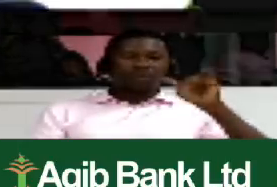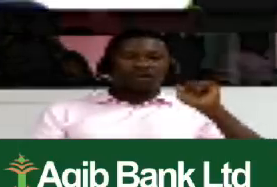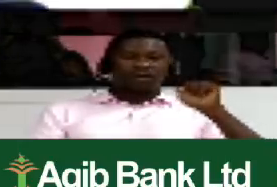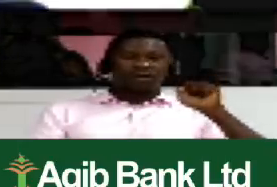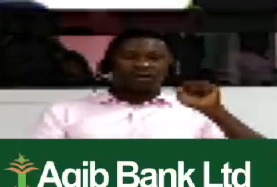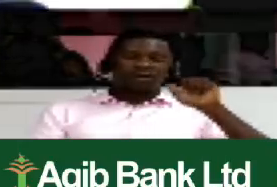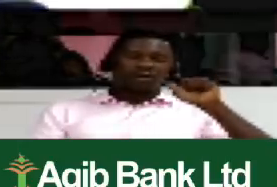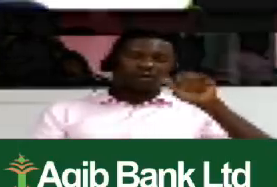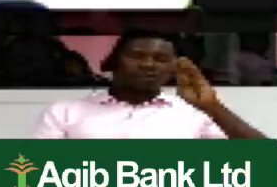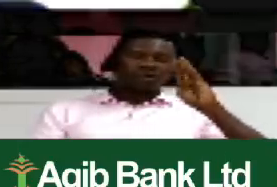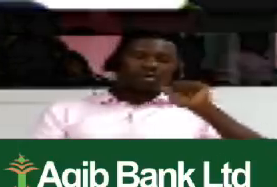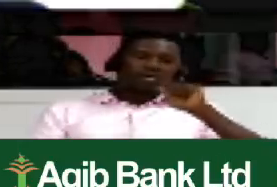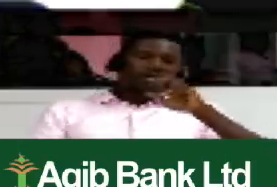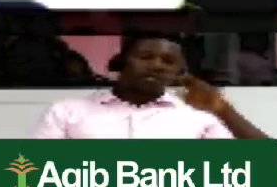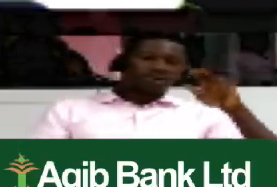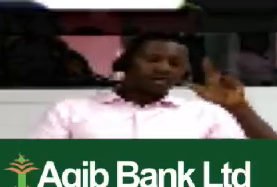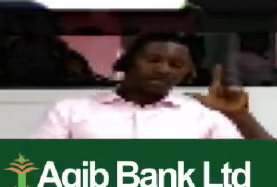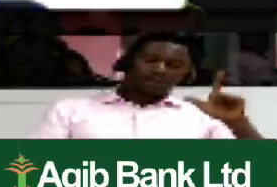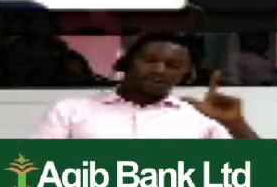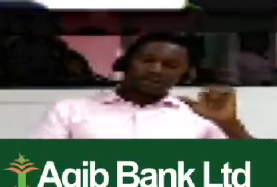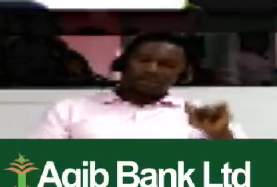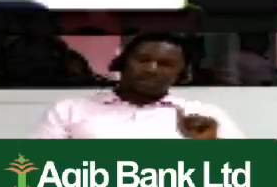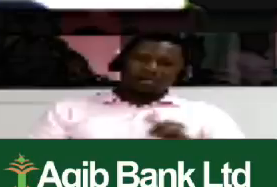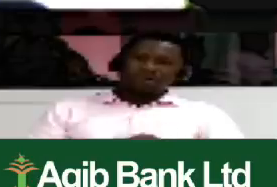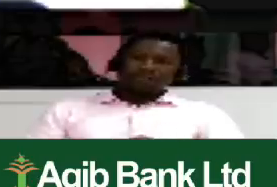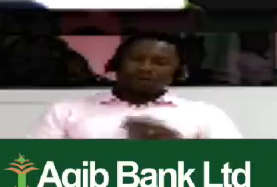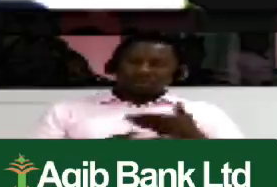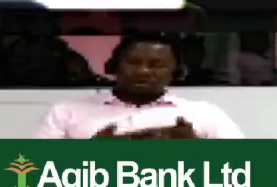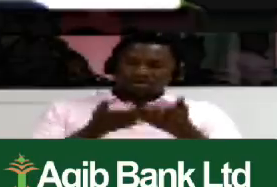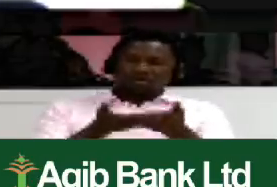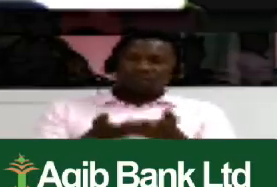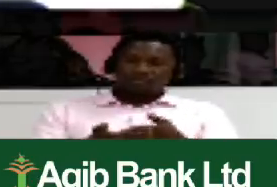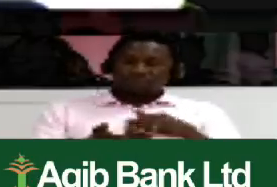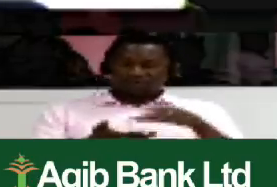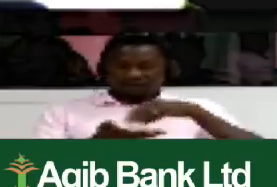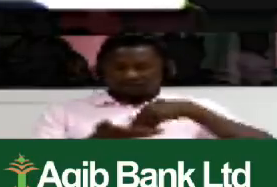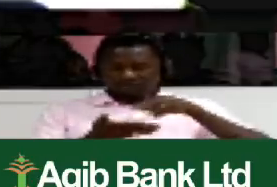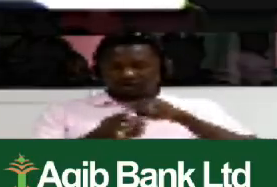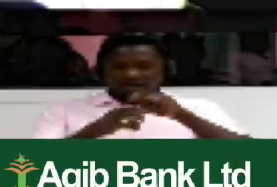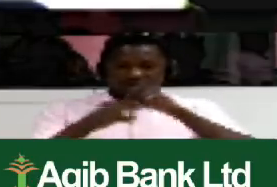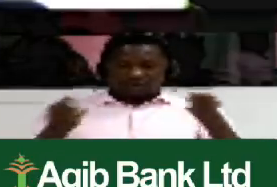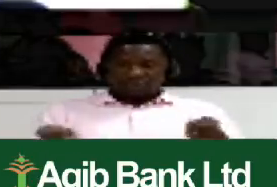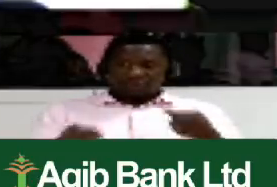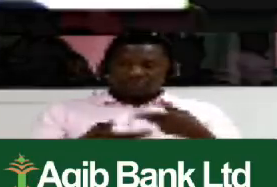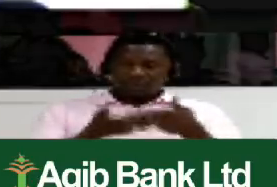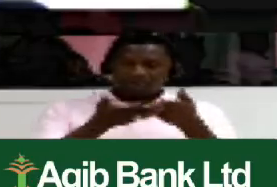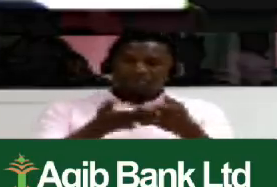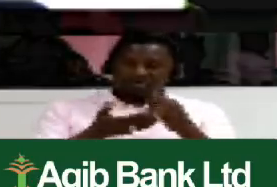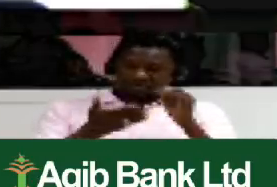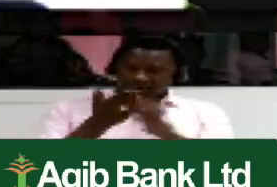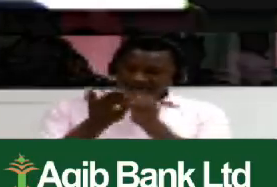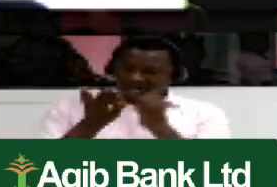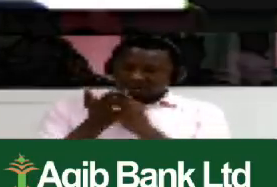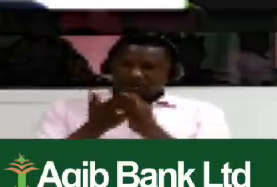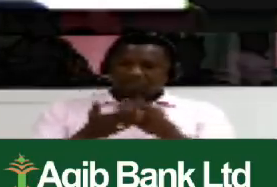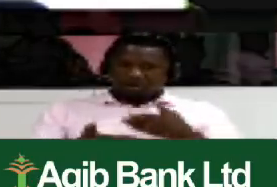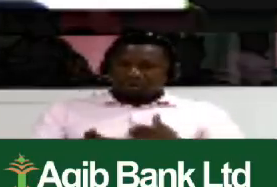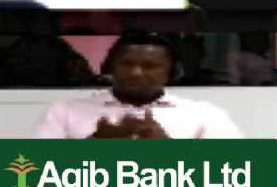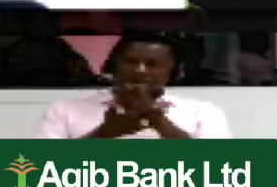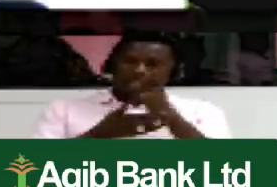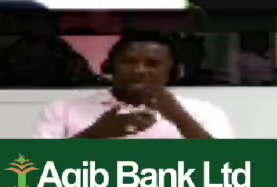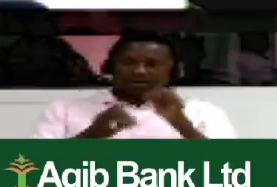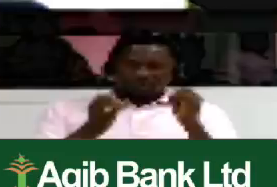And in fact, you have provided a stack of newspapers to the commission's investigators, and we will go through that